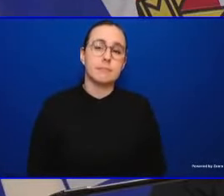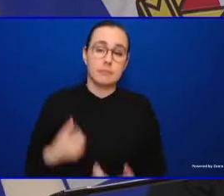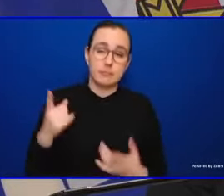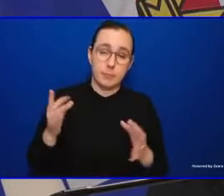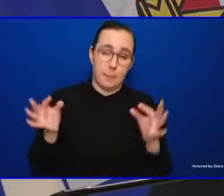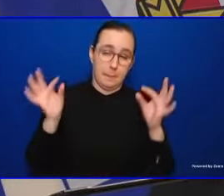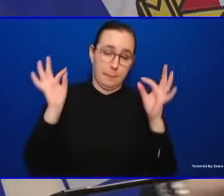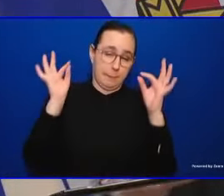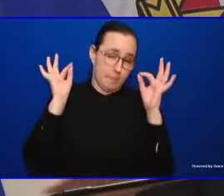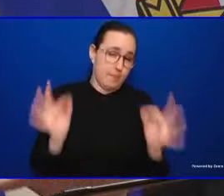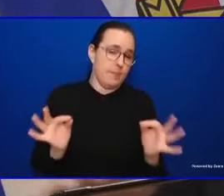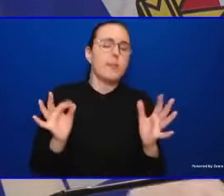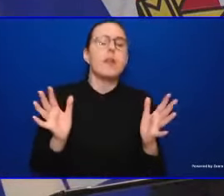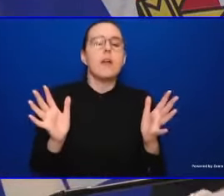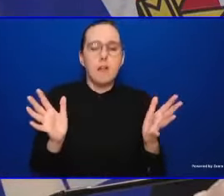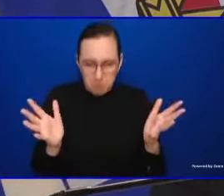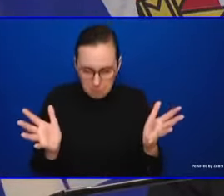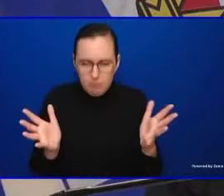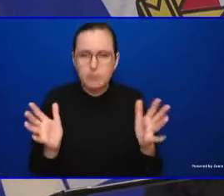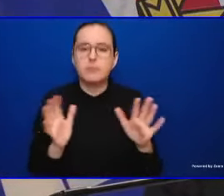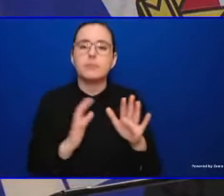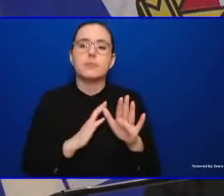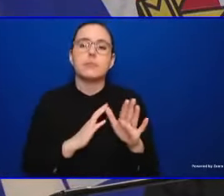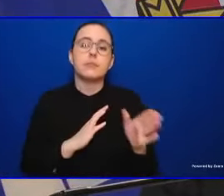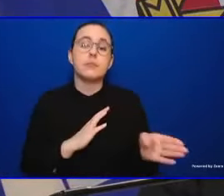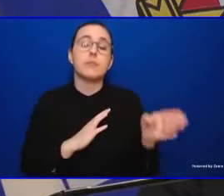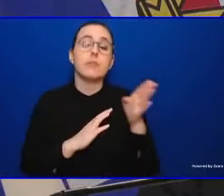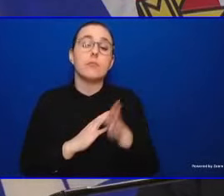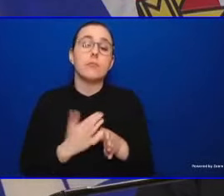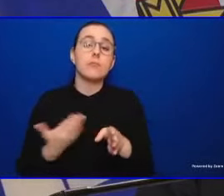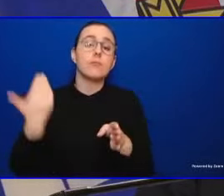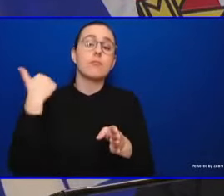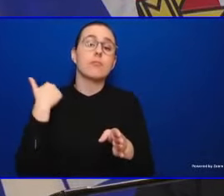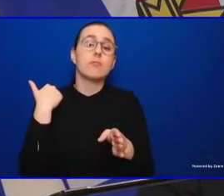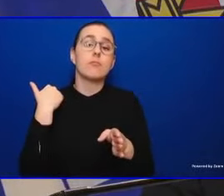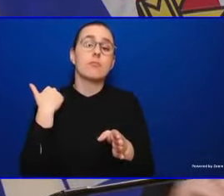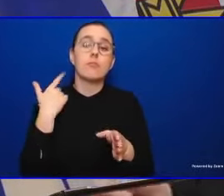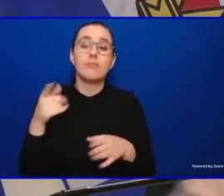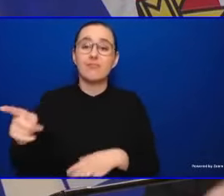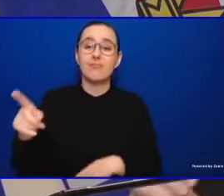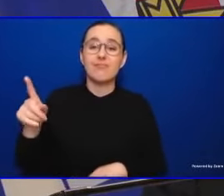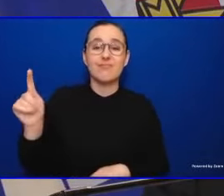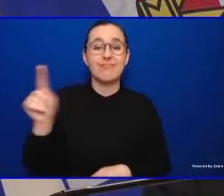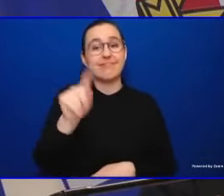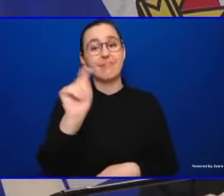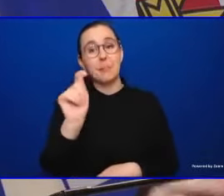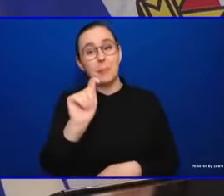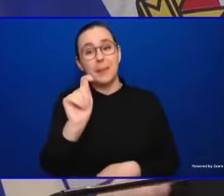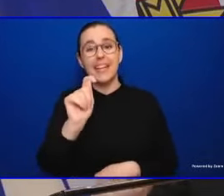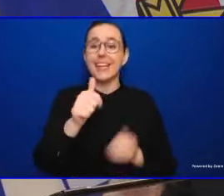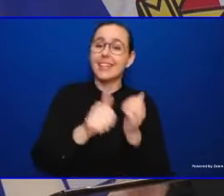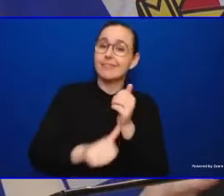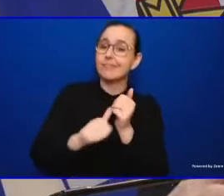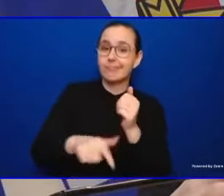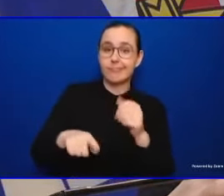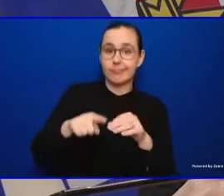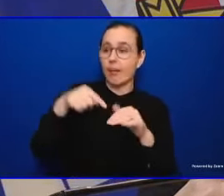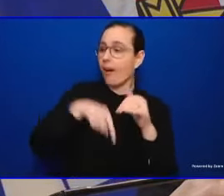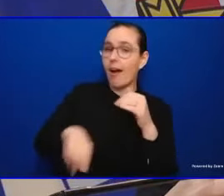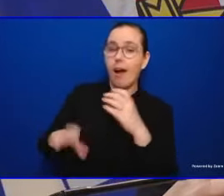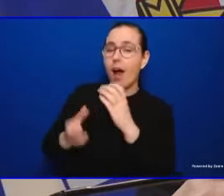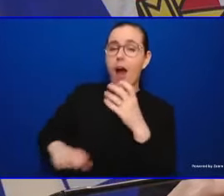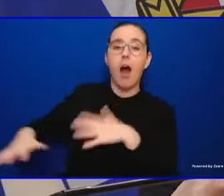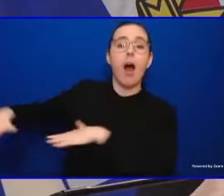about the wastewater surveillance that we're doing in a number of different areas. So there's many different streams of surveillance that help us get